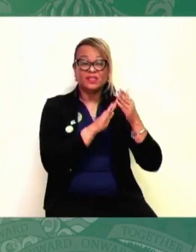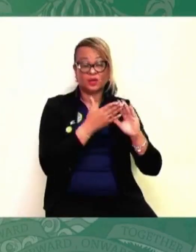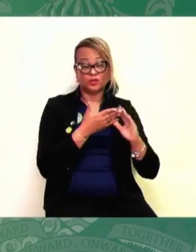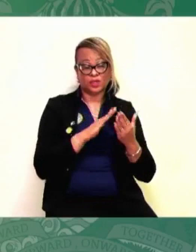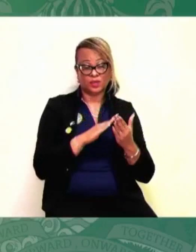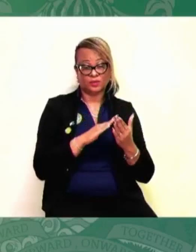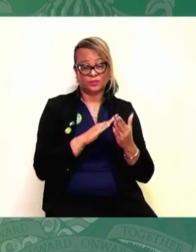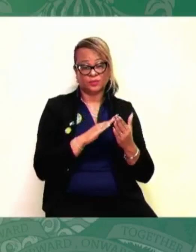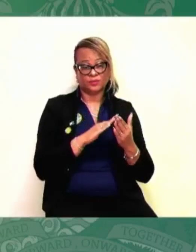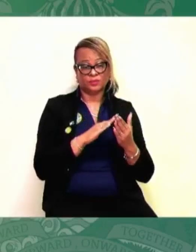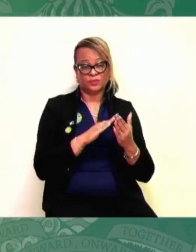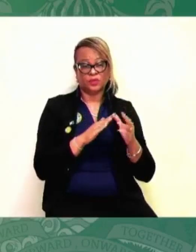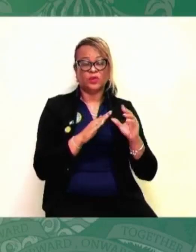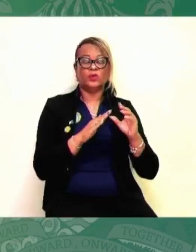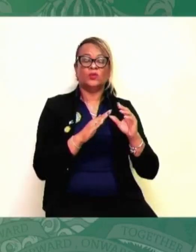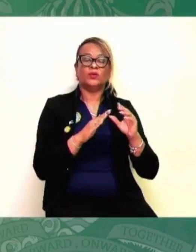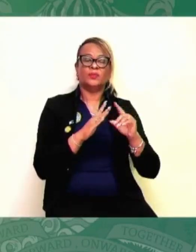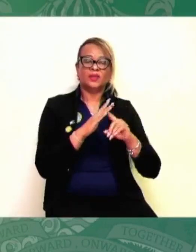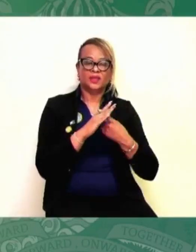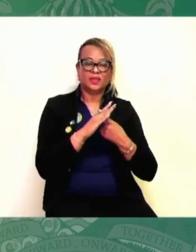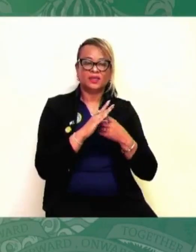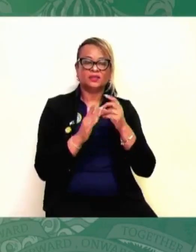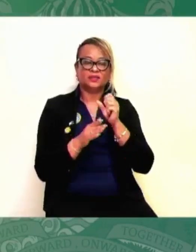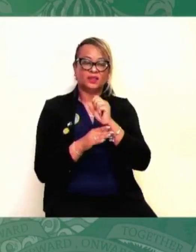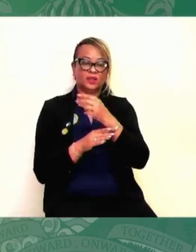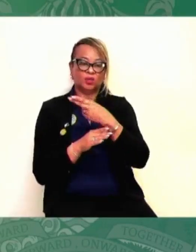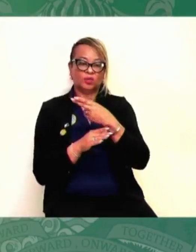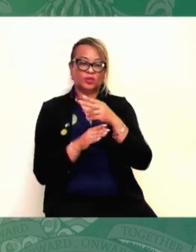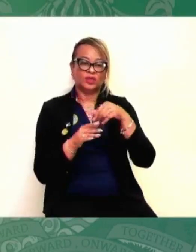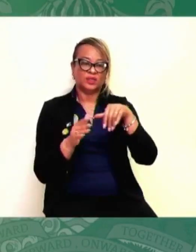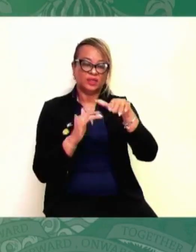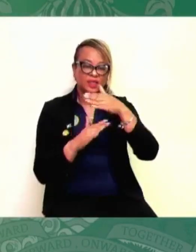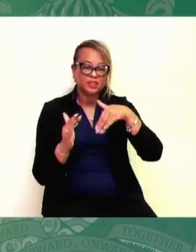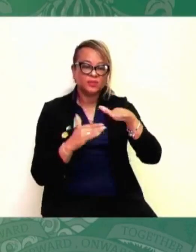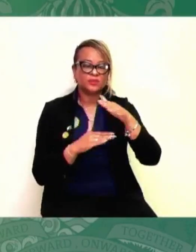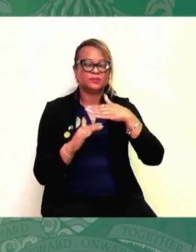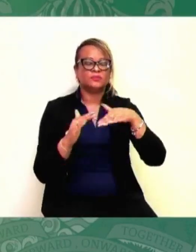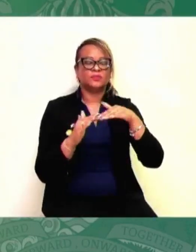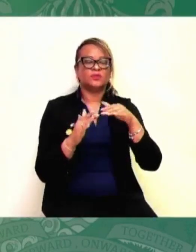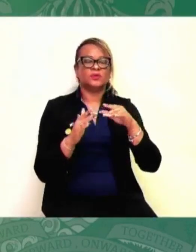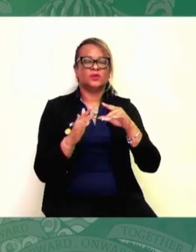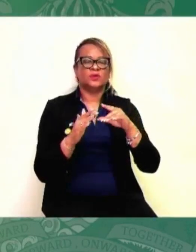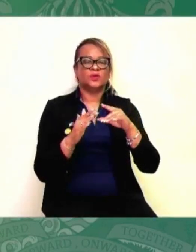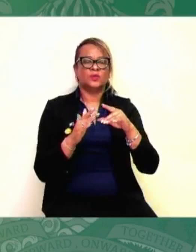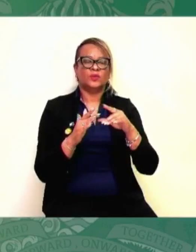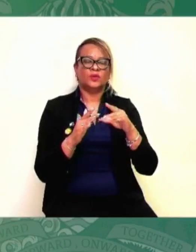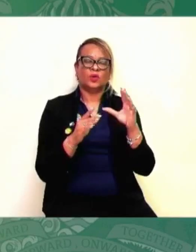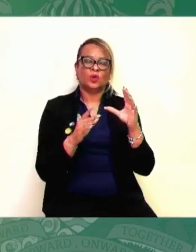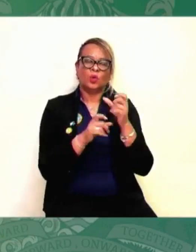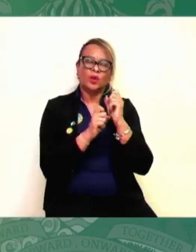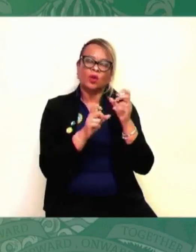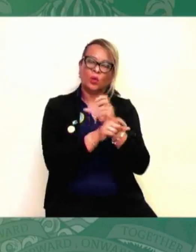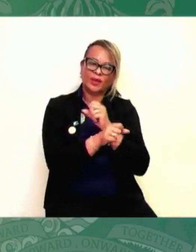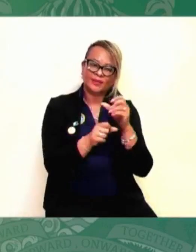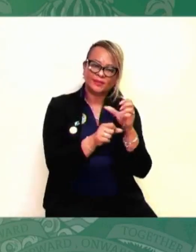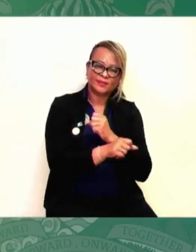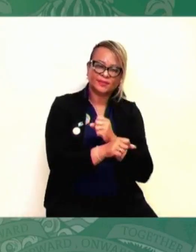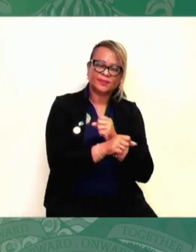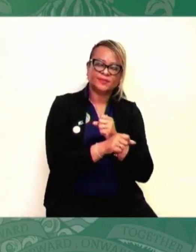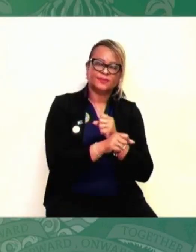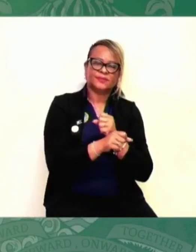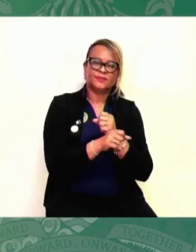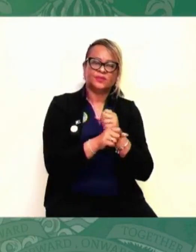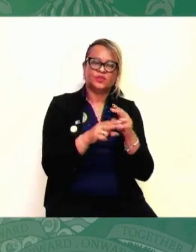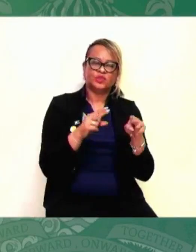We've already begun stakeholder engagement. We've devised a plan with quick wins, and wins with a short,